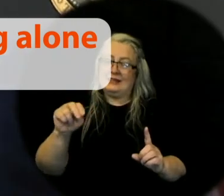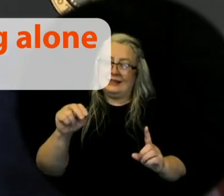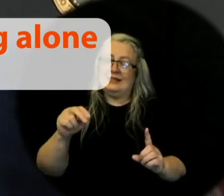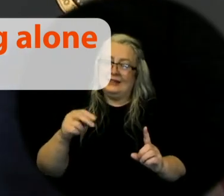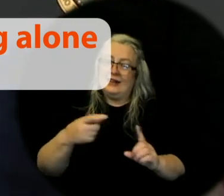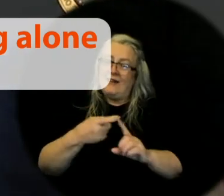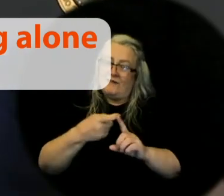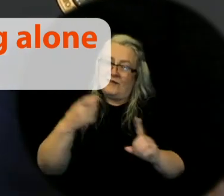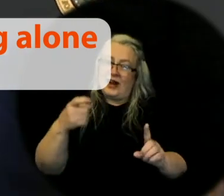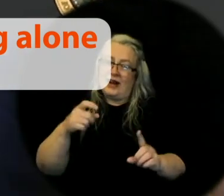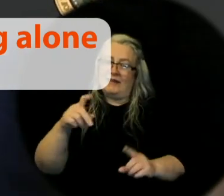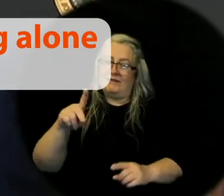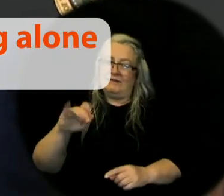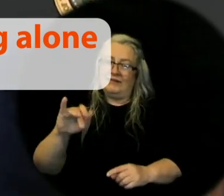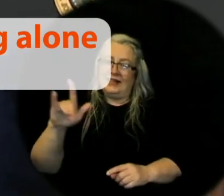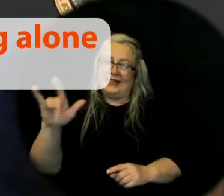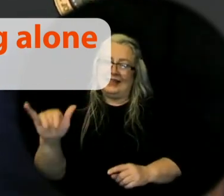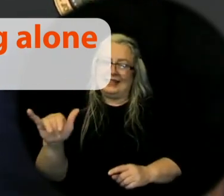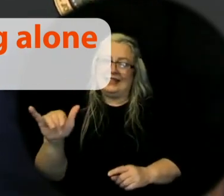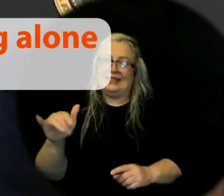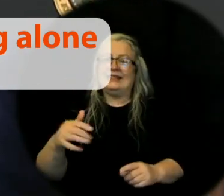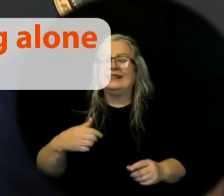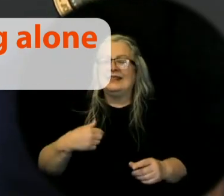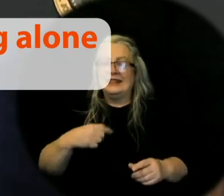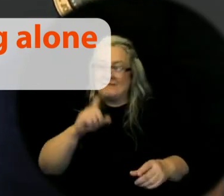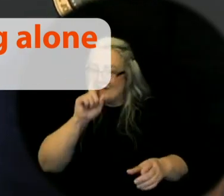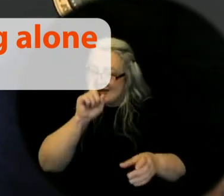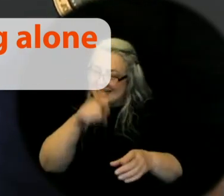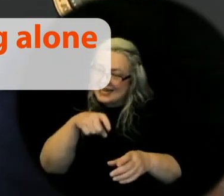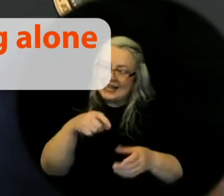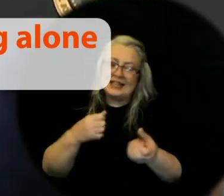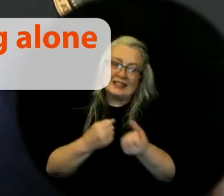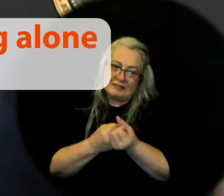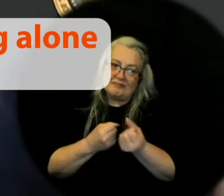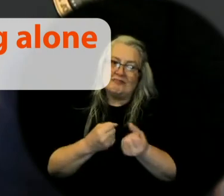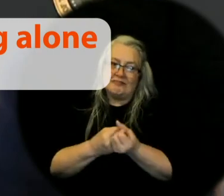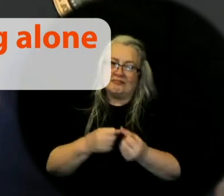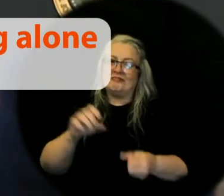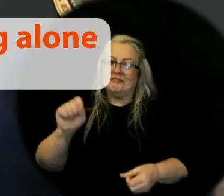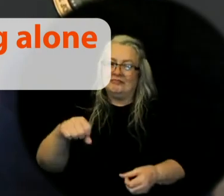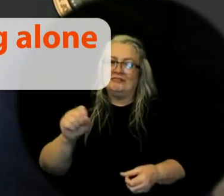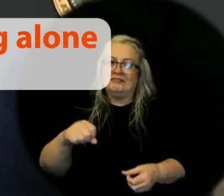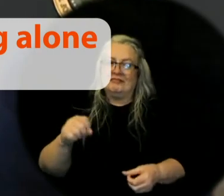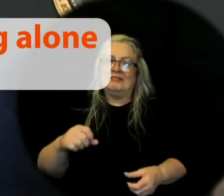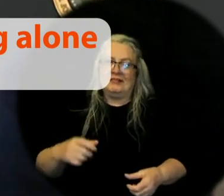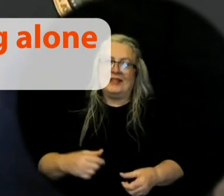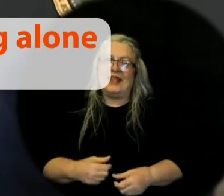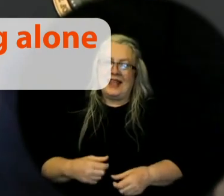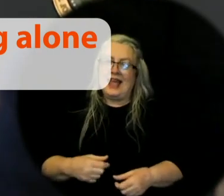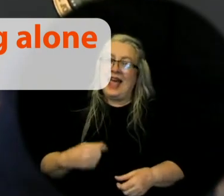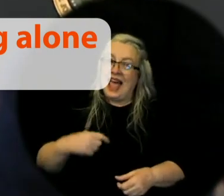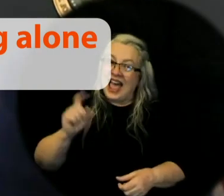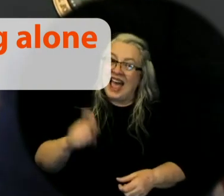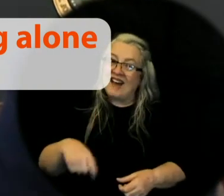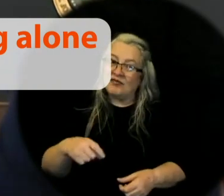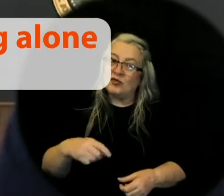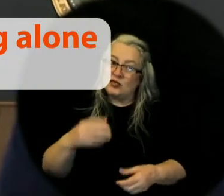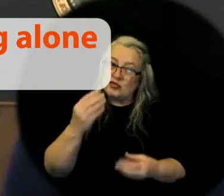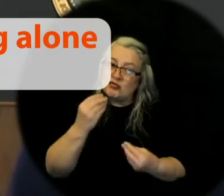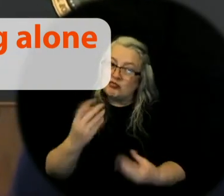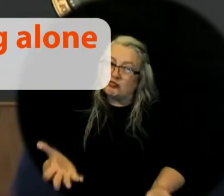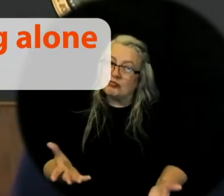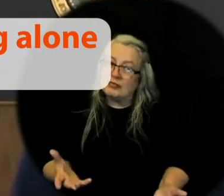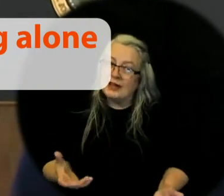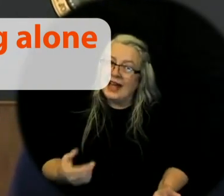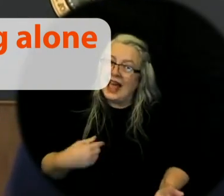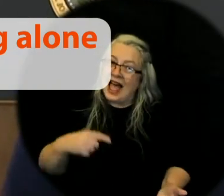Now the good news is I happen to mean it, but even if I didn't, I'd say it. You know why? Otherwise I'd be sleeping alone. She